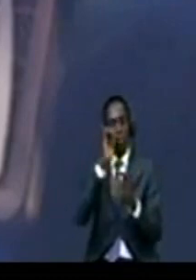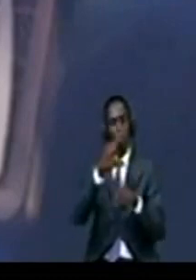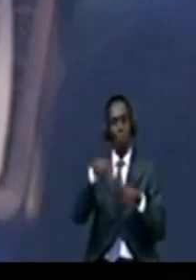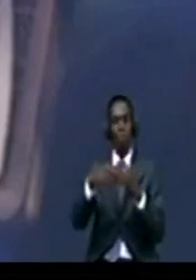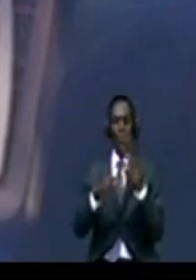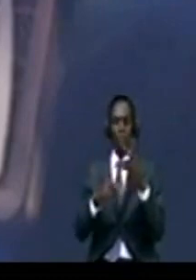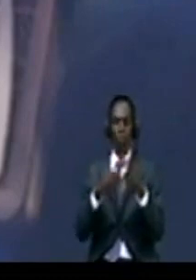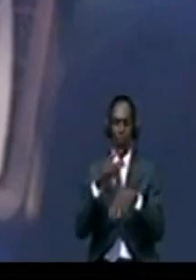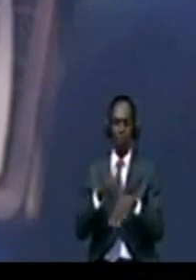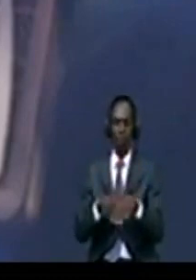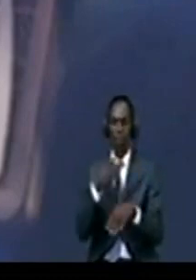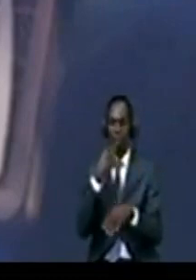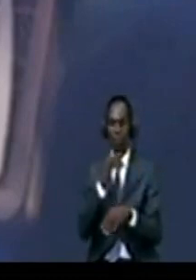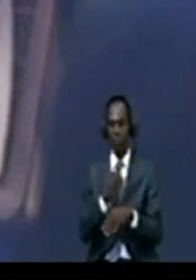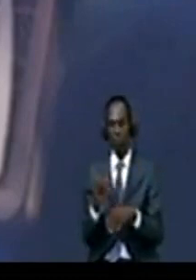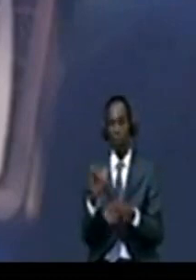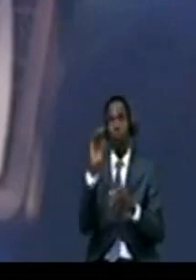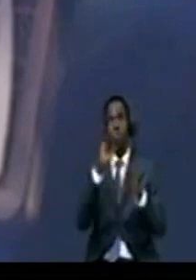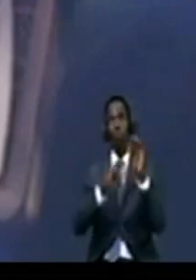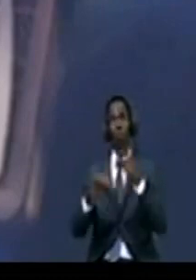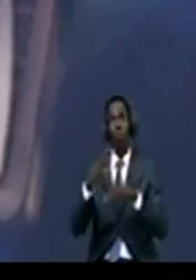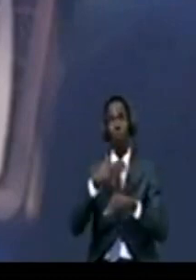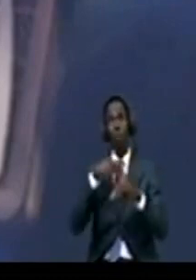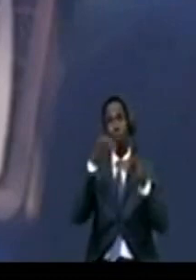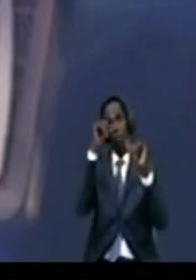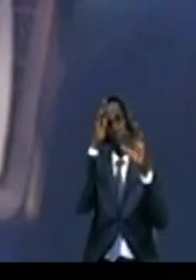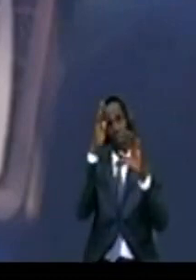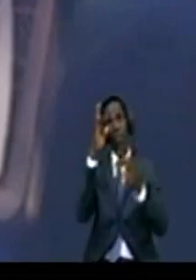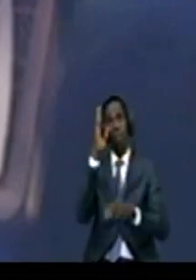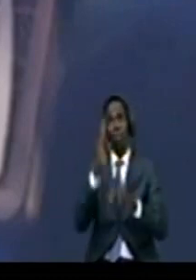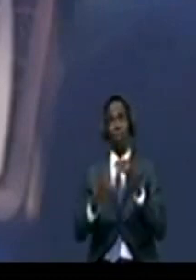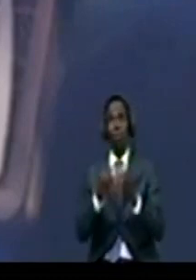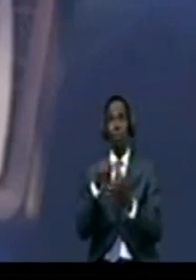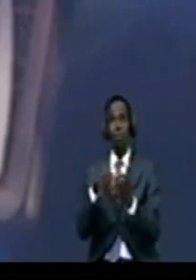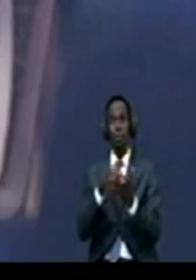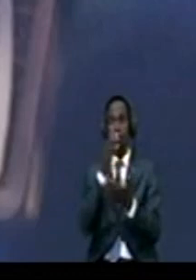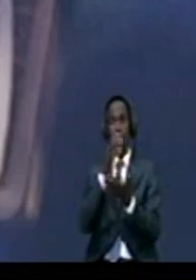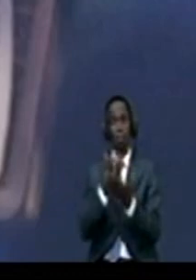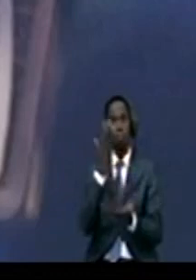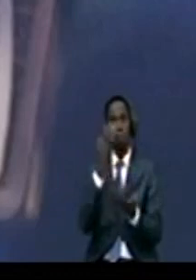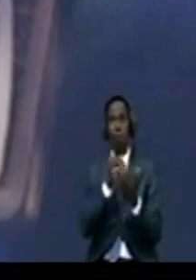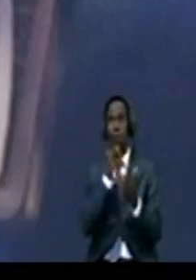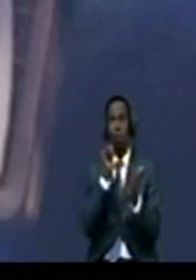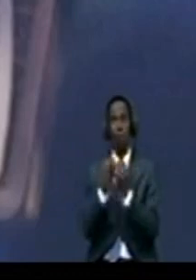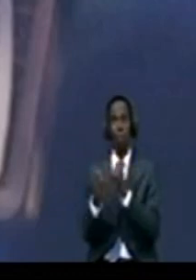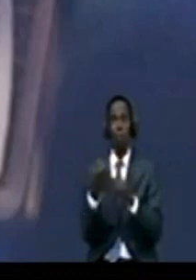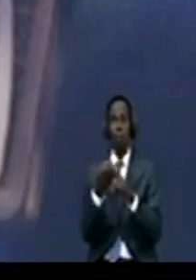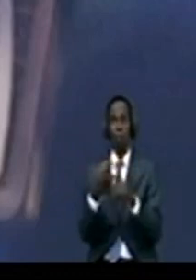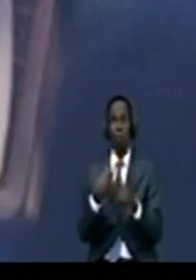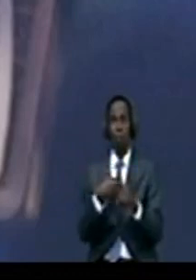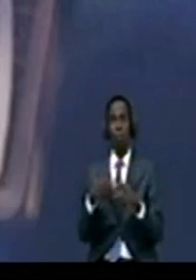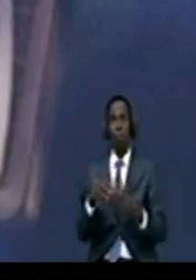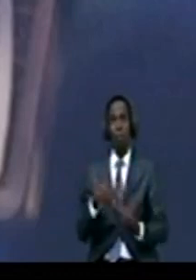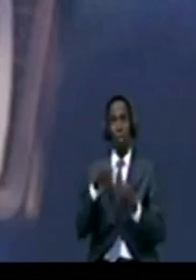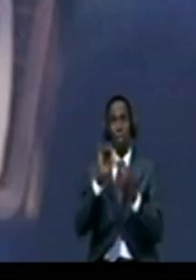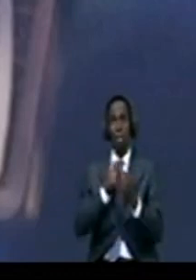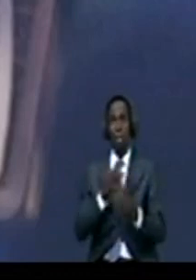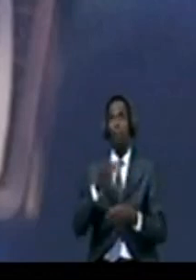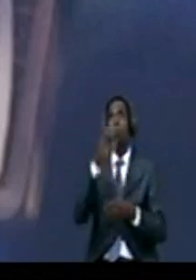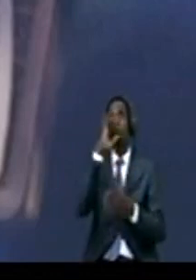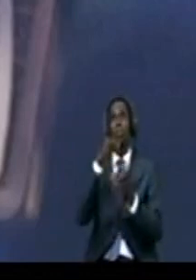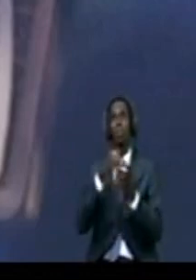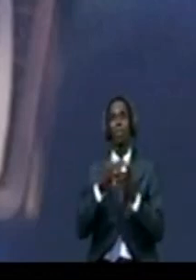saying, O my Father, if this cup may not pass away from me, except I drink it, thy will be